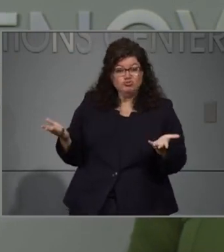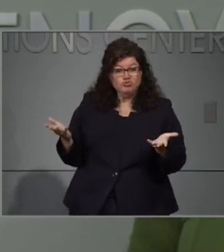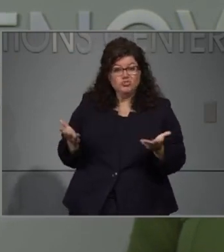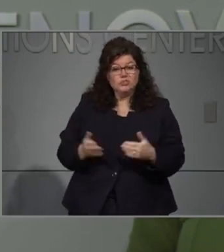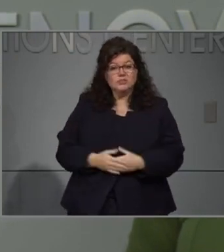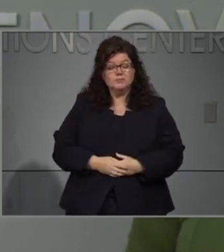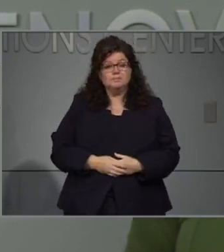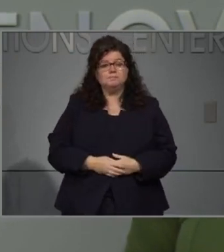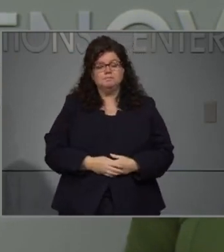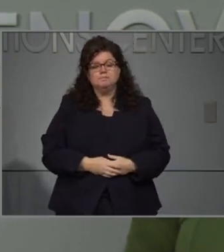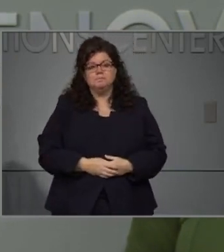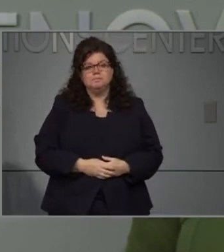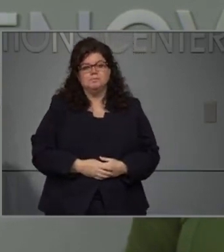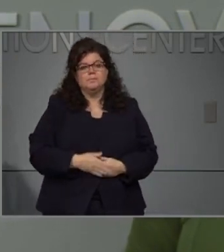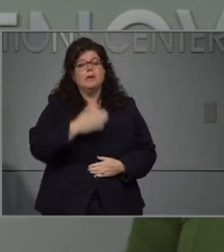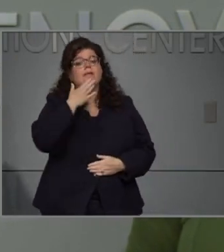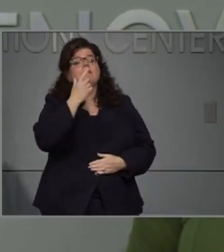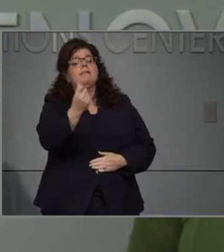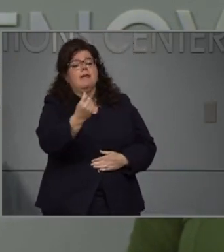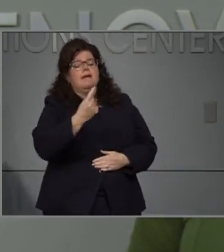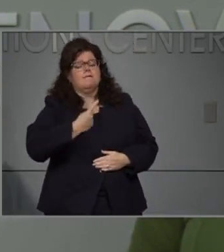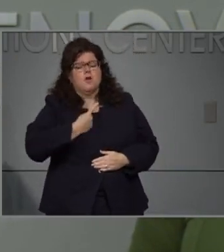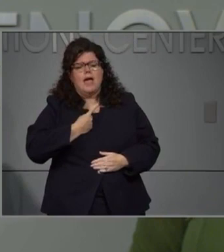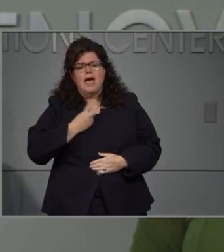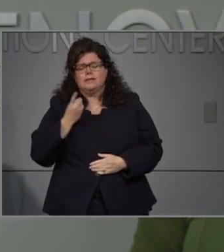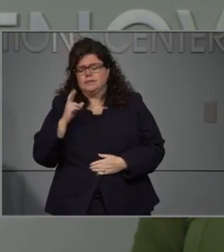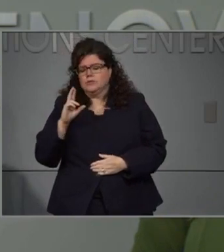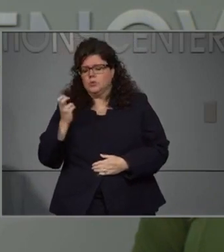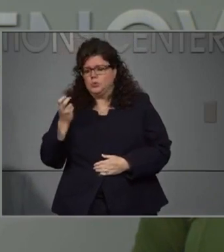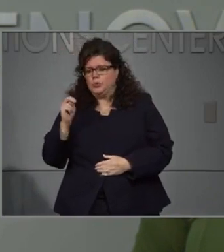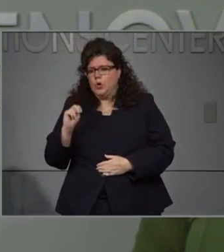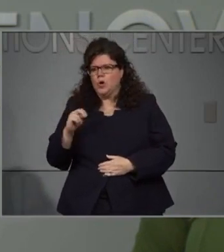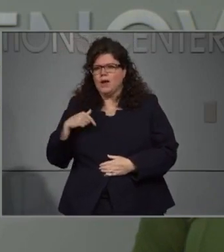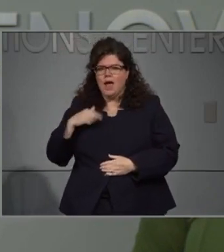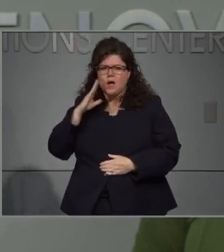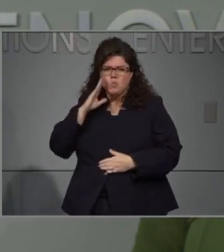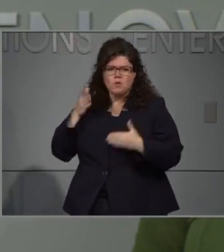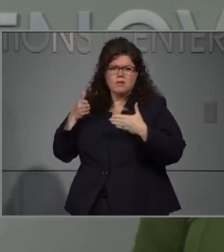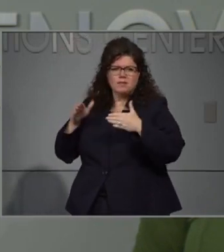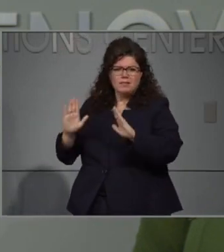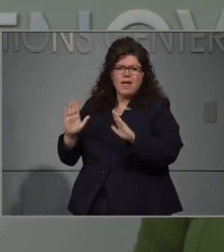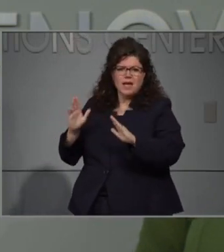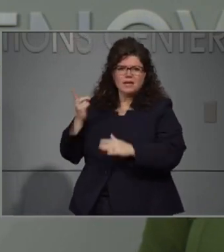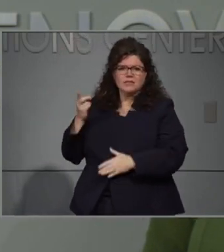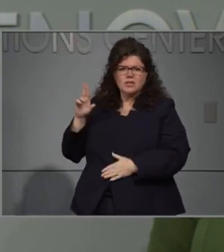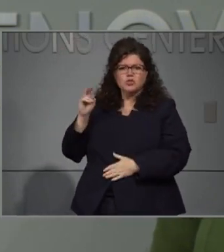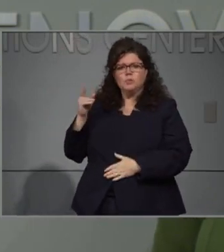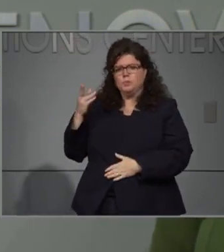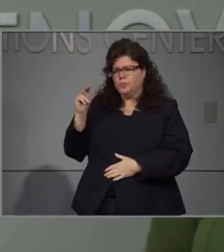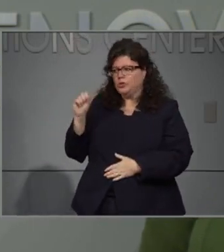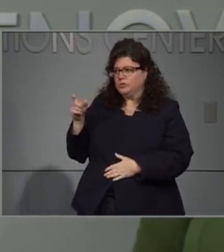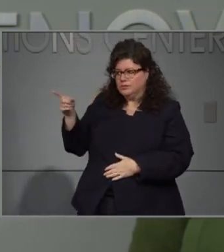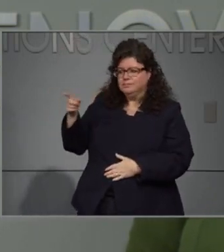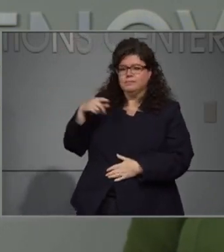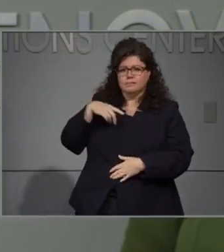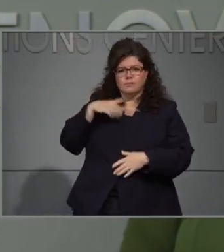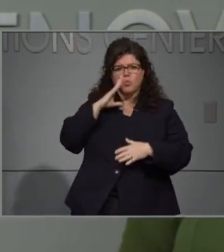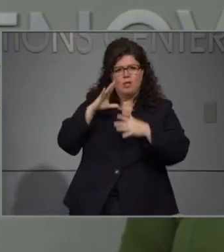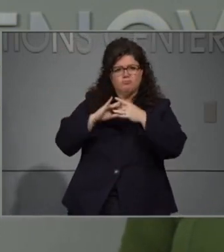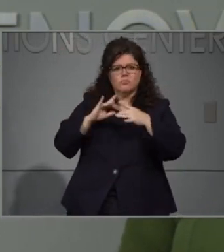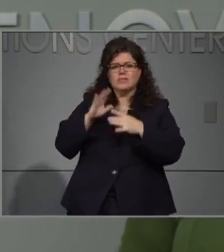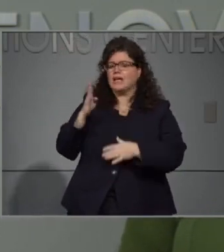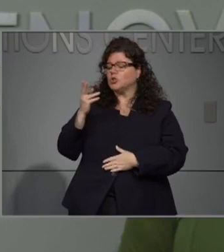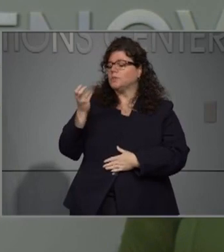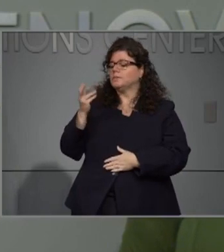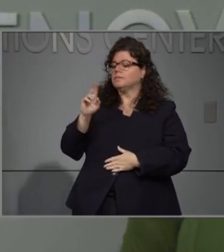that in a second as well. But remember that when we're making any hard decision about schools, and schools has been an